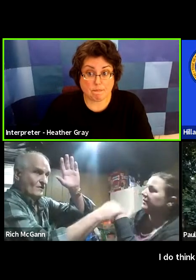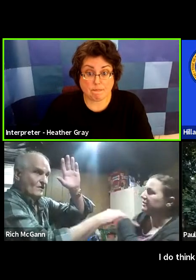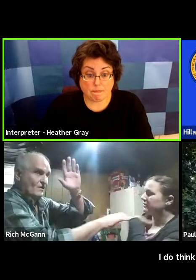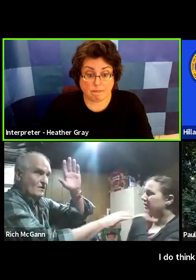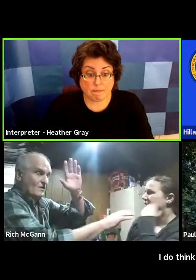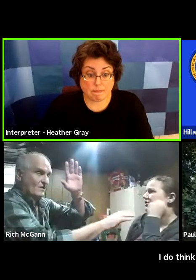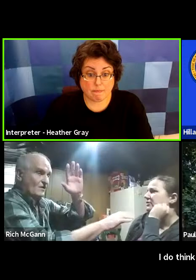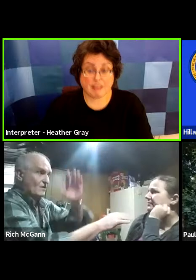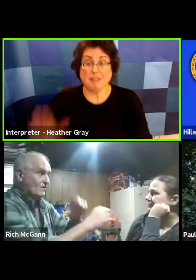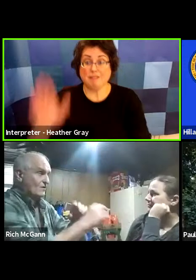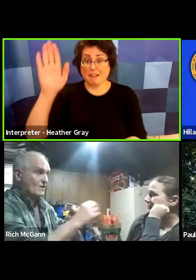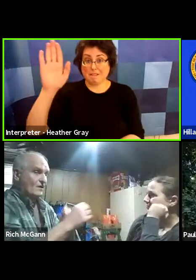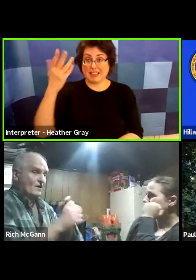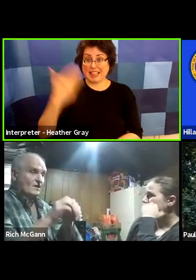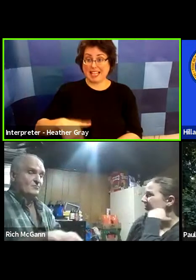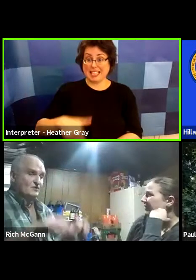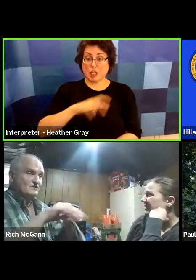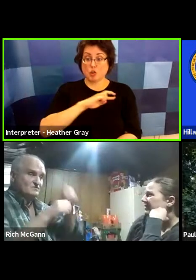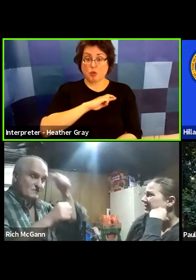This is Rich.